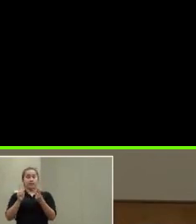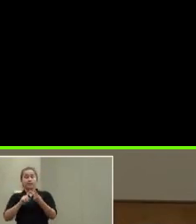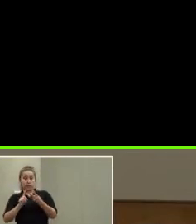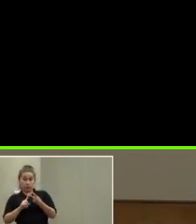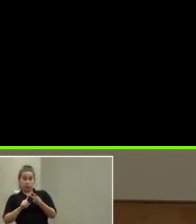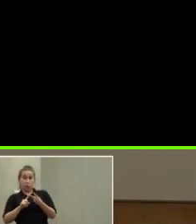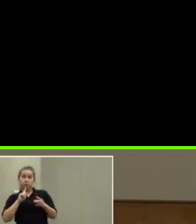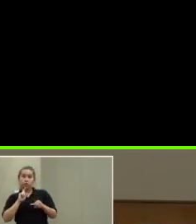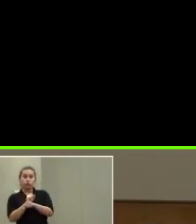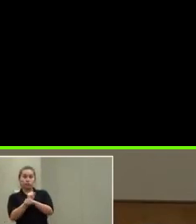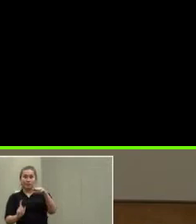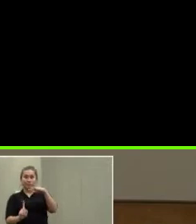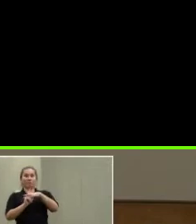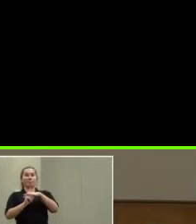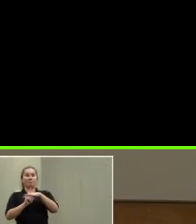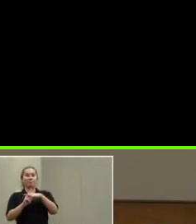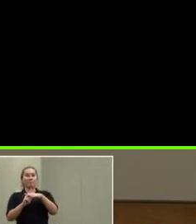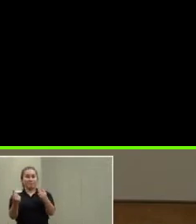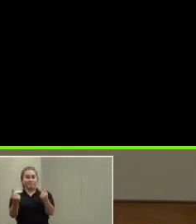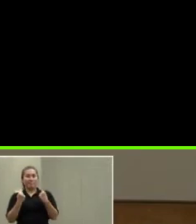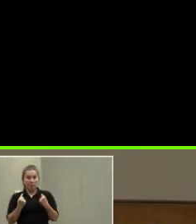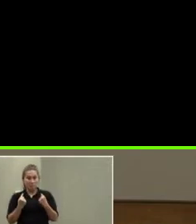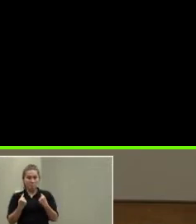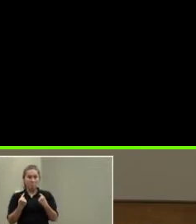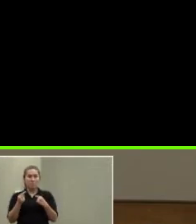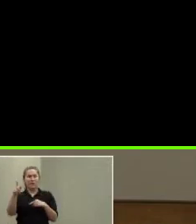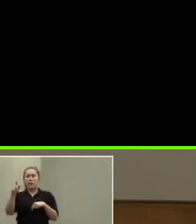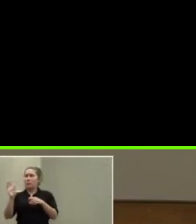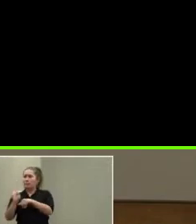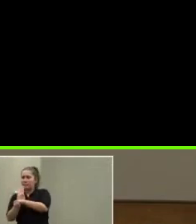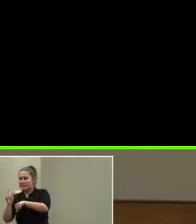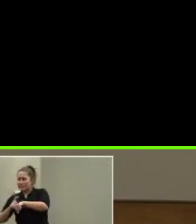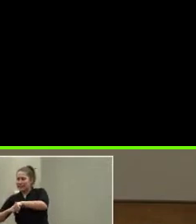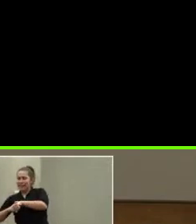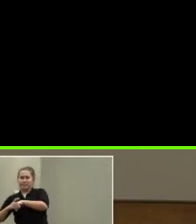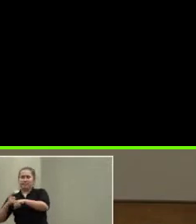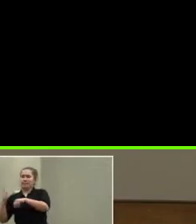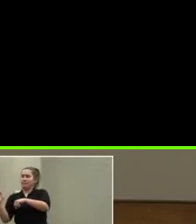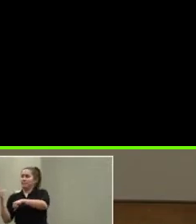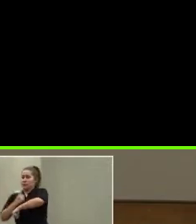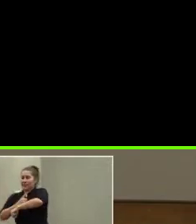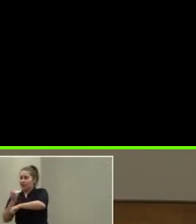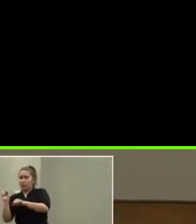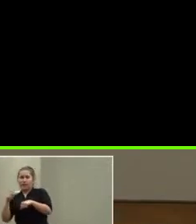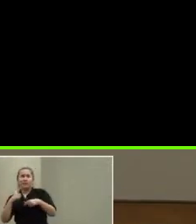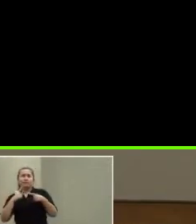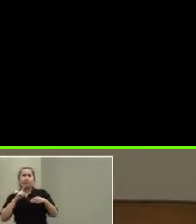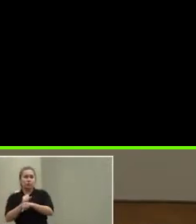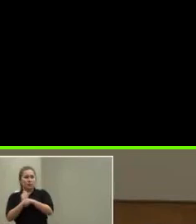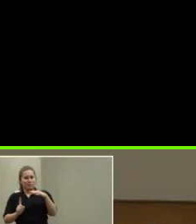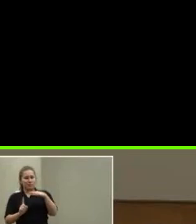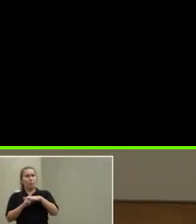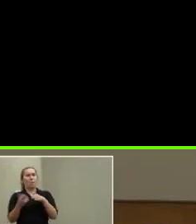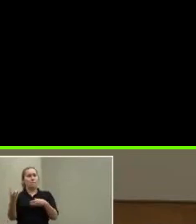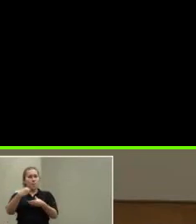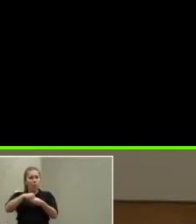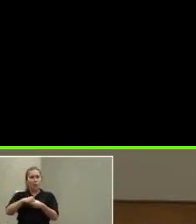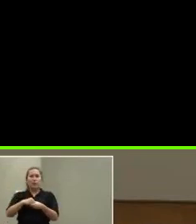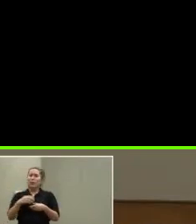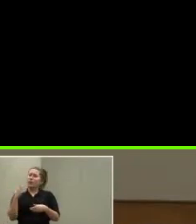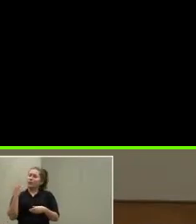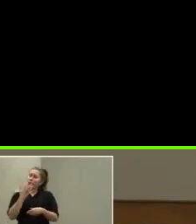two, take the time out of your busy day just to attend and participate. And I think it's very important to use